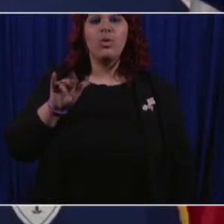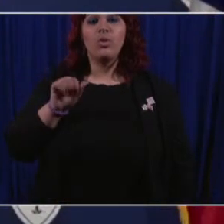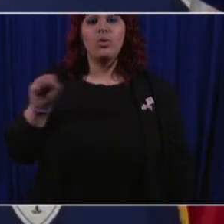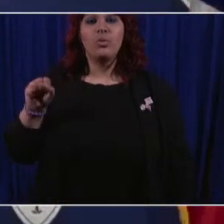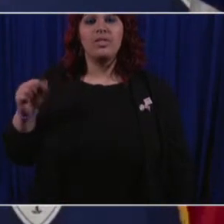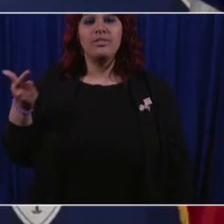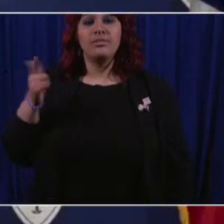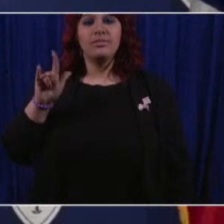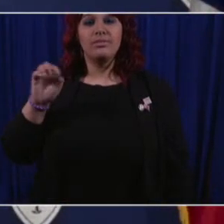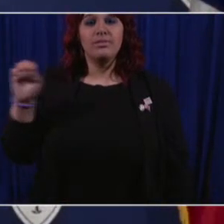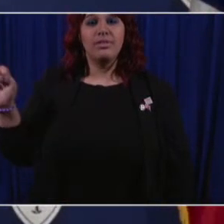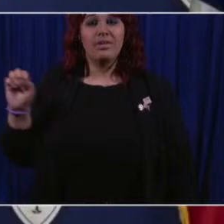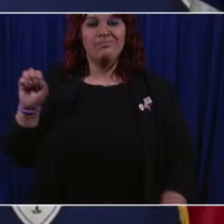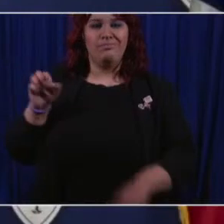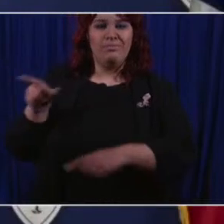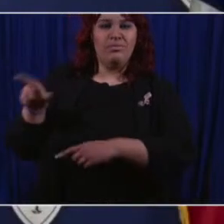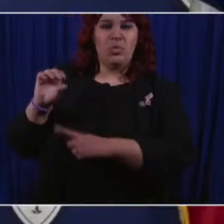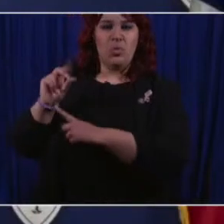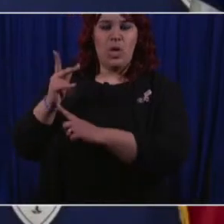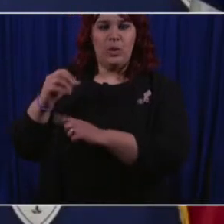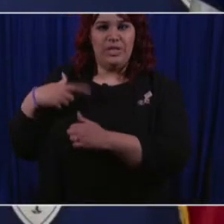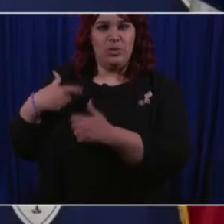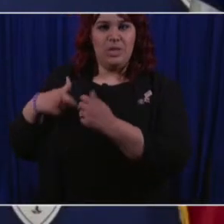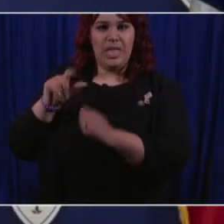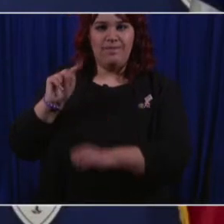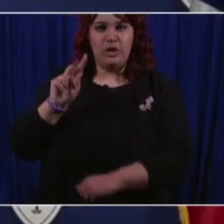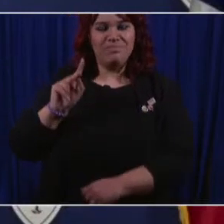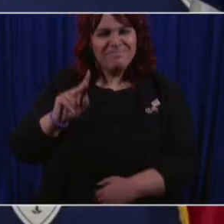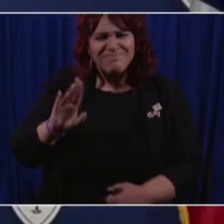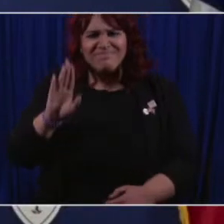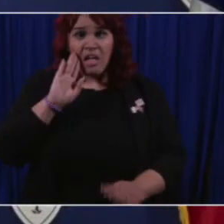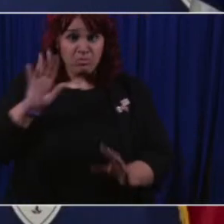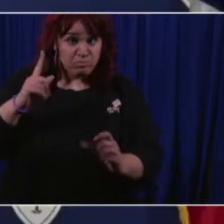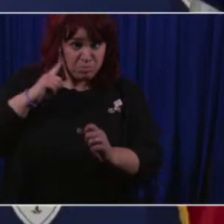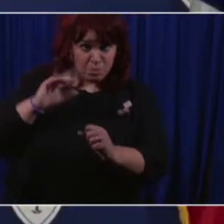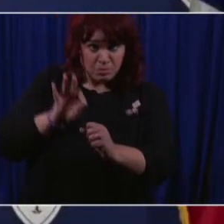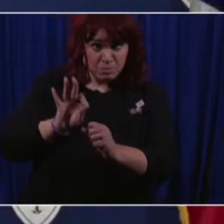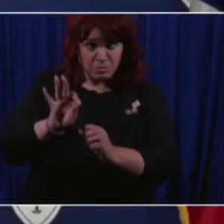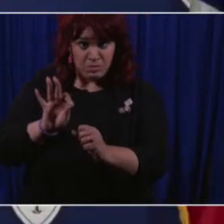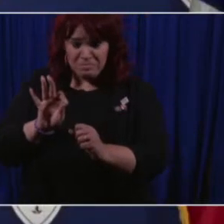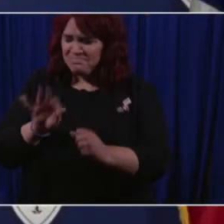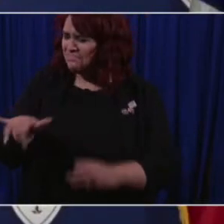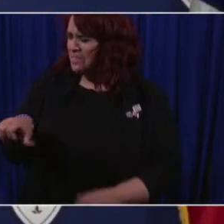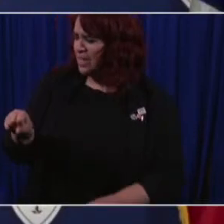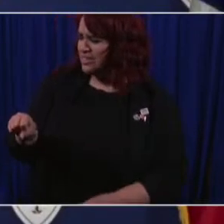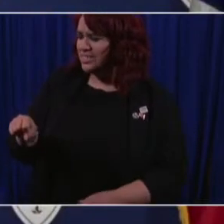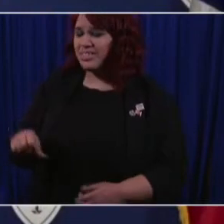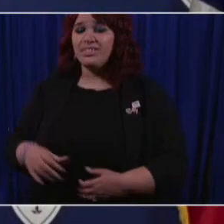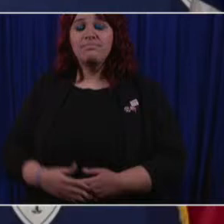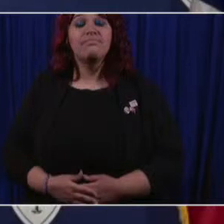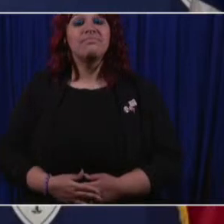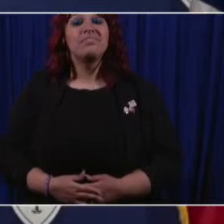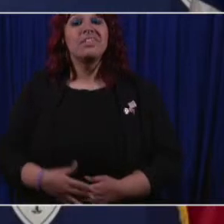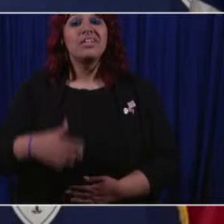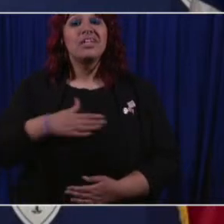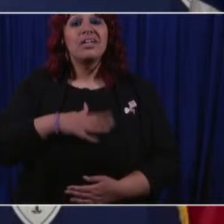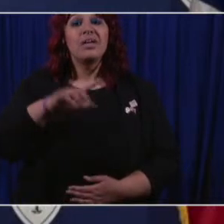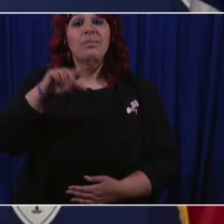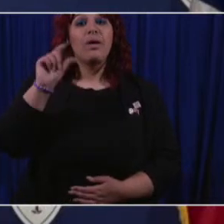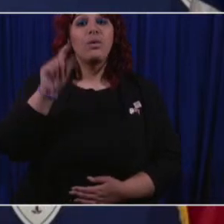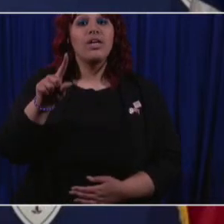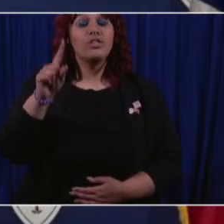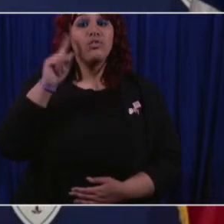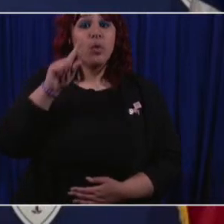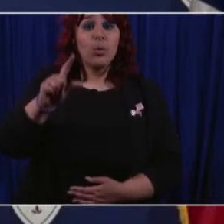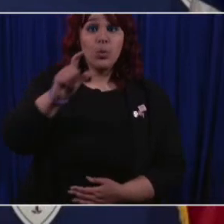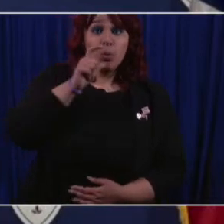Luis. Hello, Governor. Can you hear me? I can hear you well. Thank you. Thank you, Governor. I had a question for for the Lieutenant Governor, but I